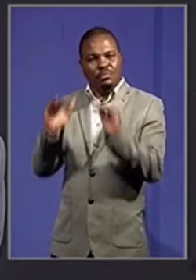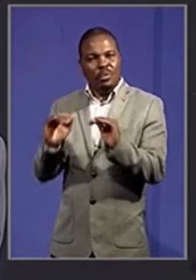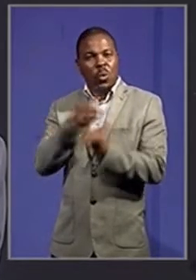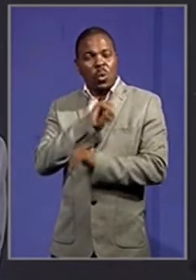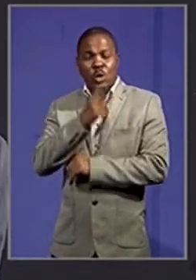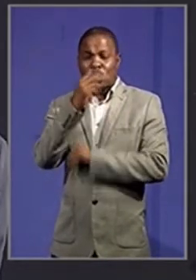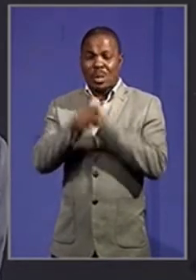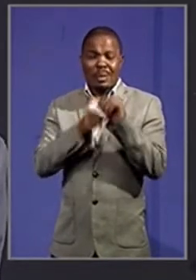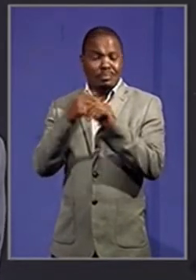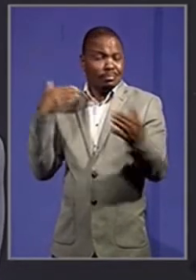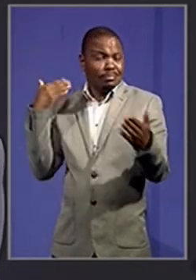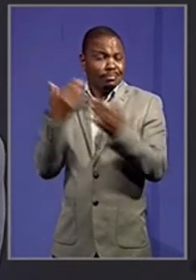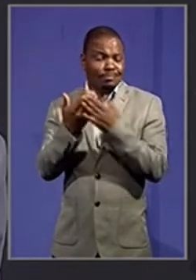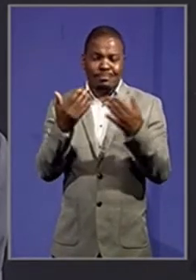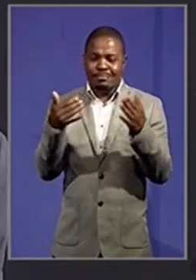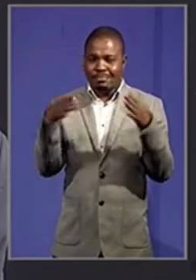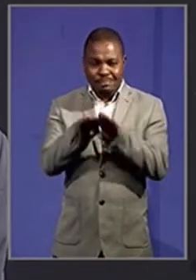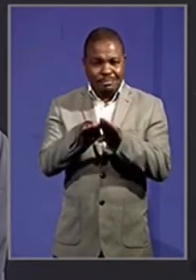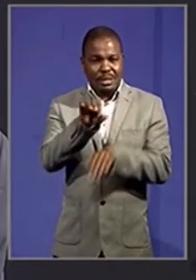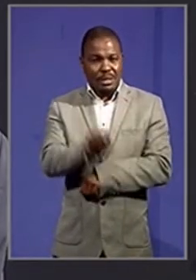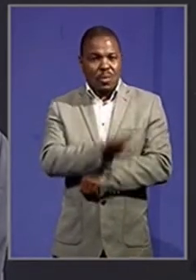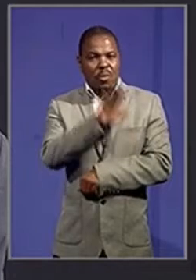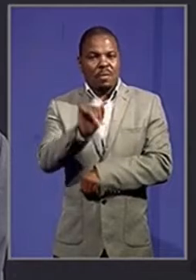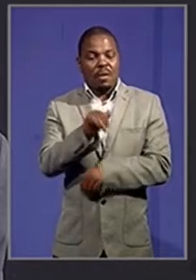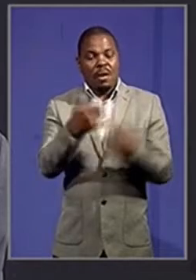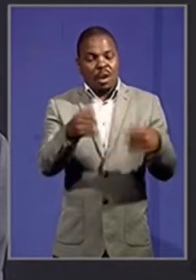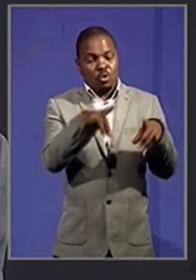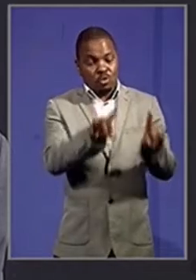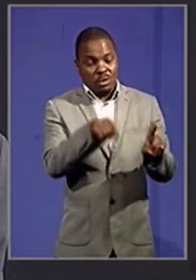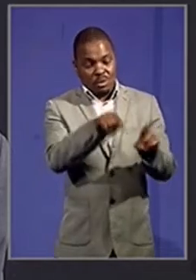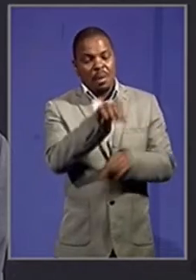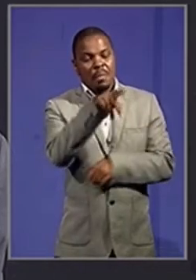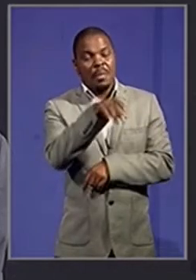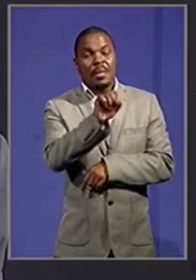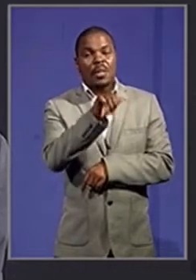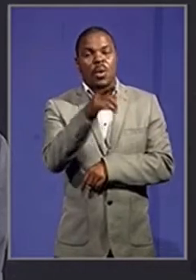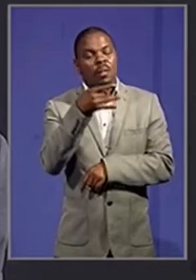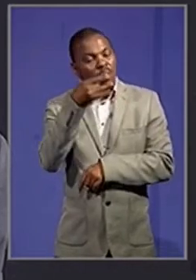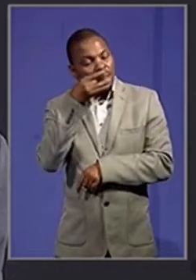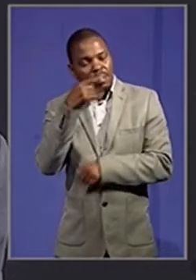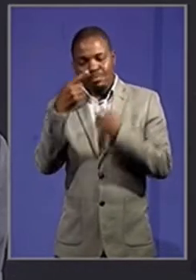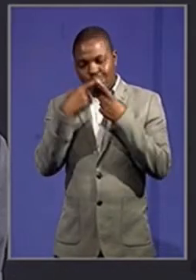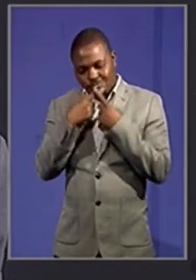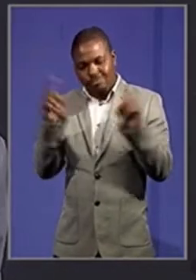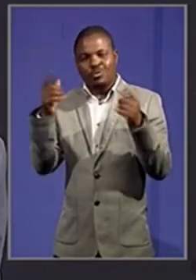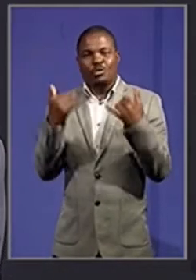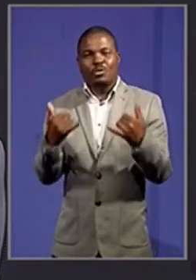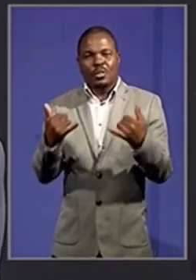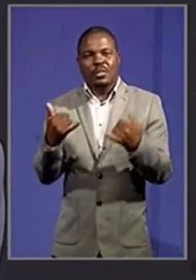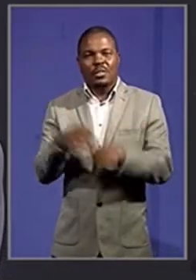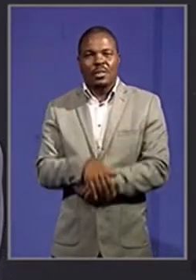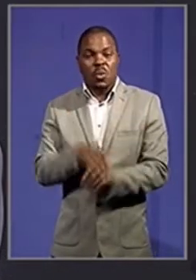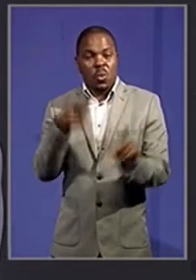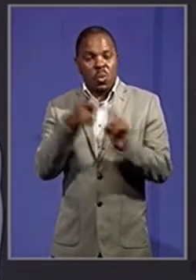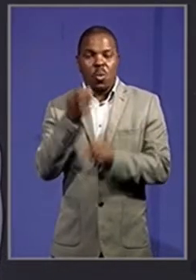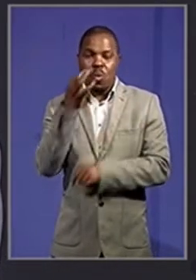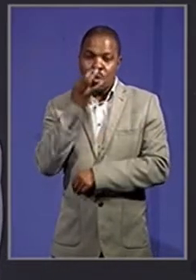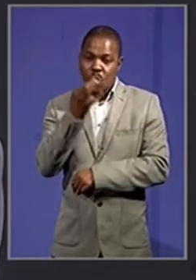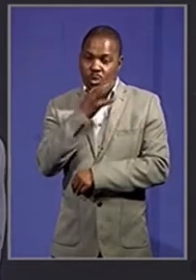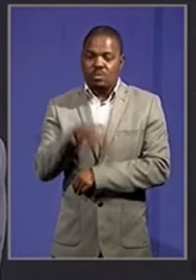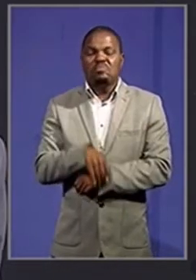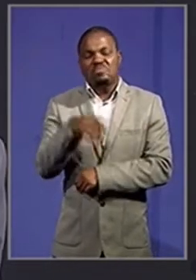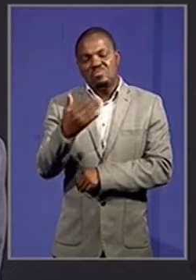ho kentswe tshebetsong mehato ya thibelo. Modusetulo wa PSL Ngk Irvin Khoza o phatlaladitse qeto ya komiti kajeno moo a boletseng hore ho